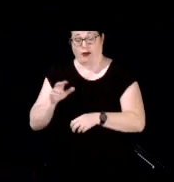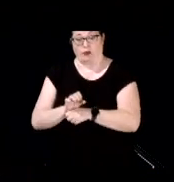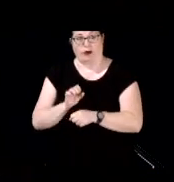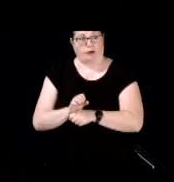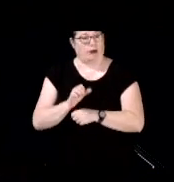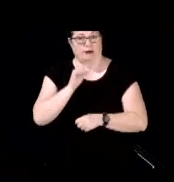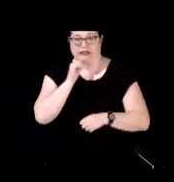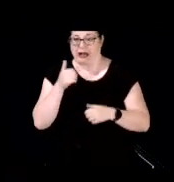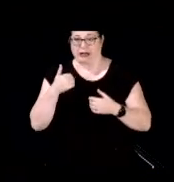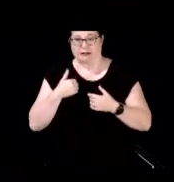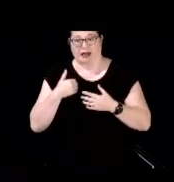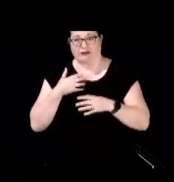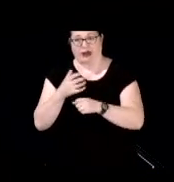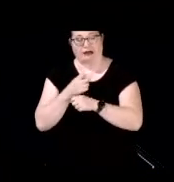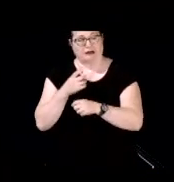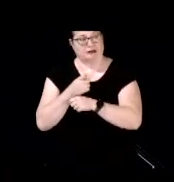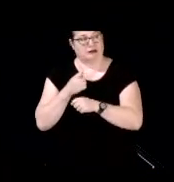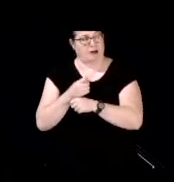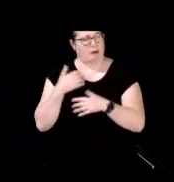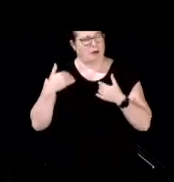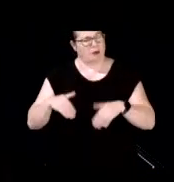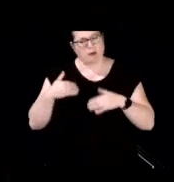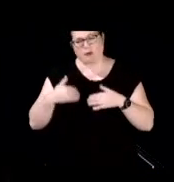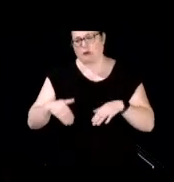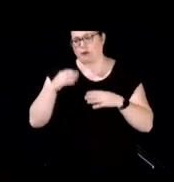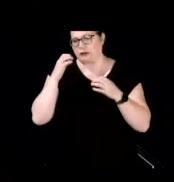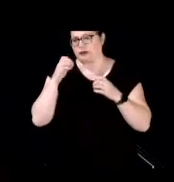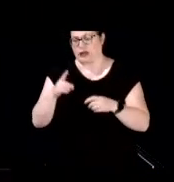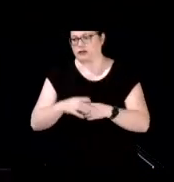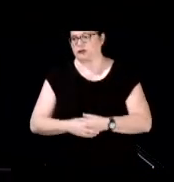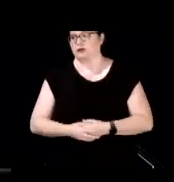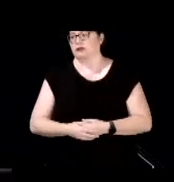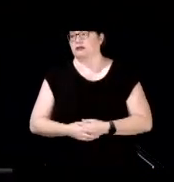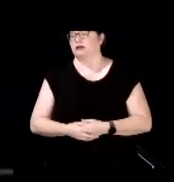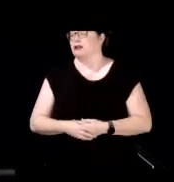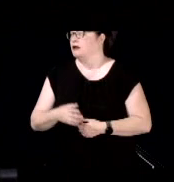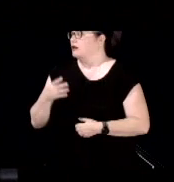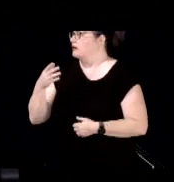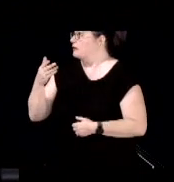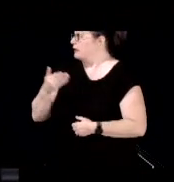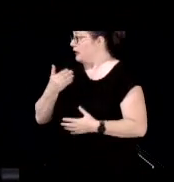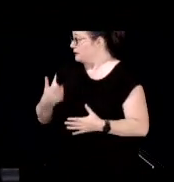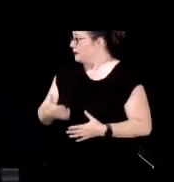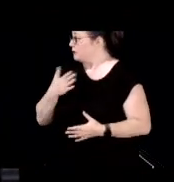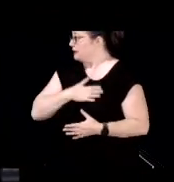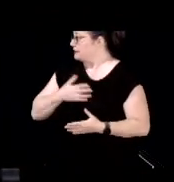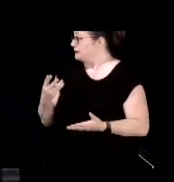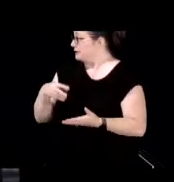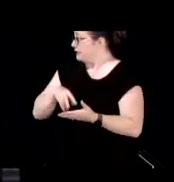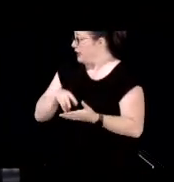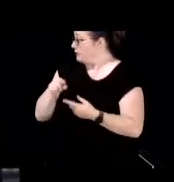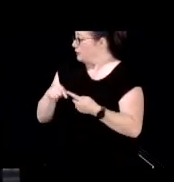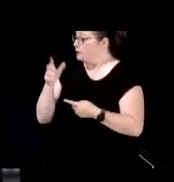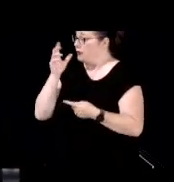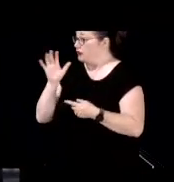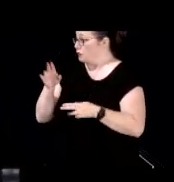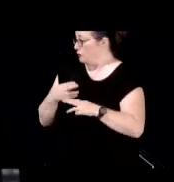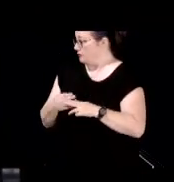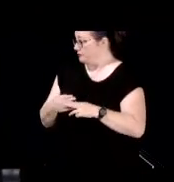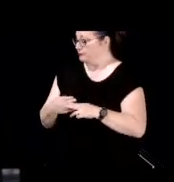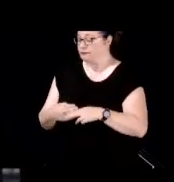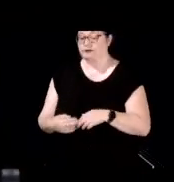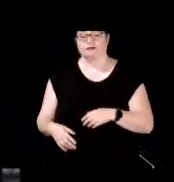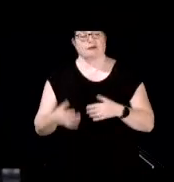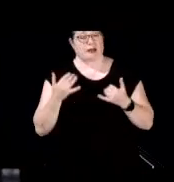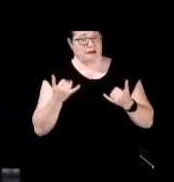have received such an exceptional education. Guests, as you are introduced, please stand to be recognized. On the stage